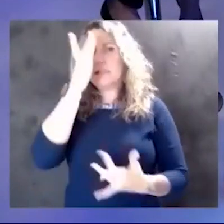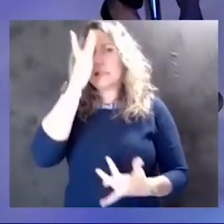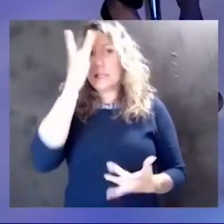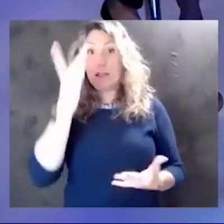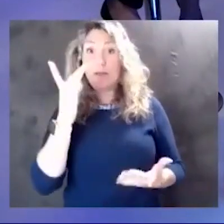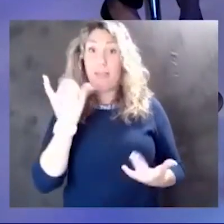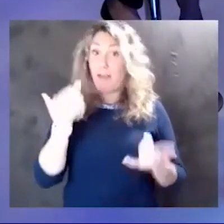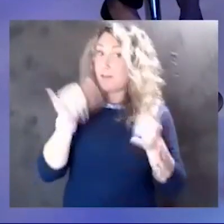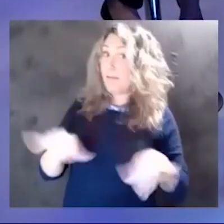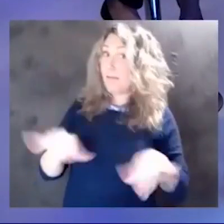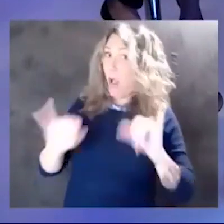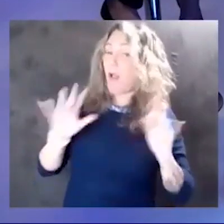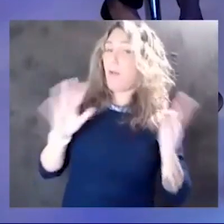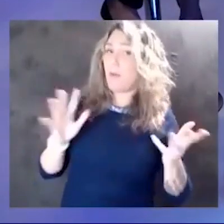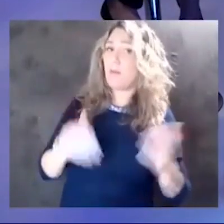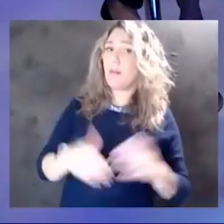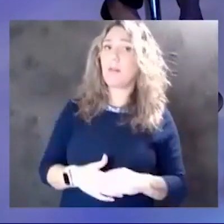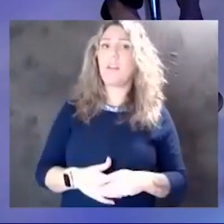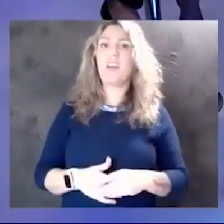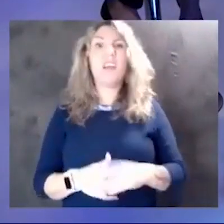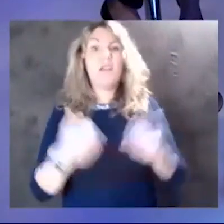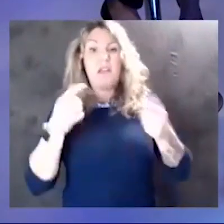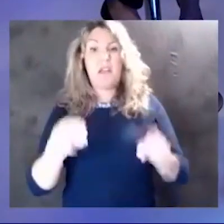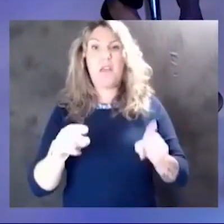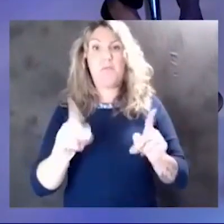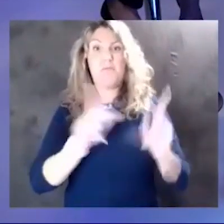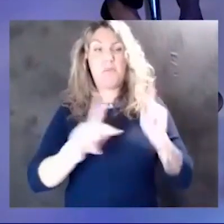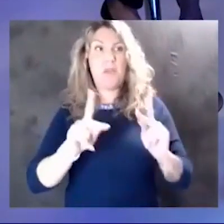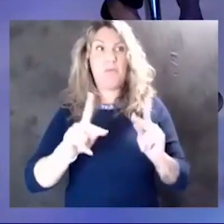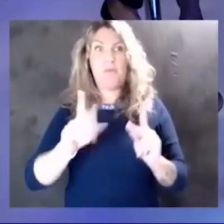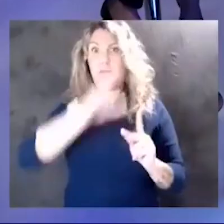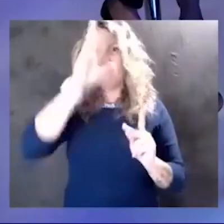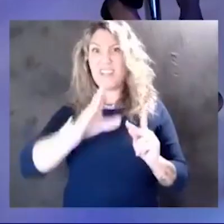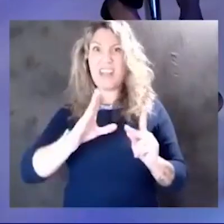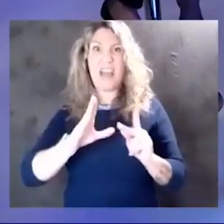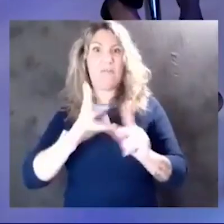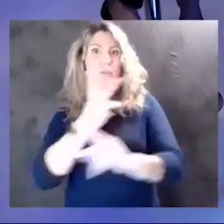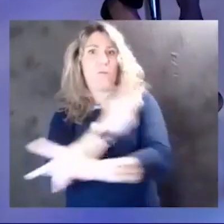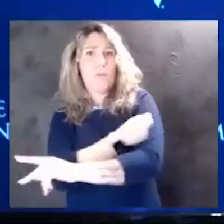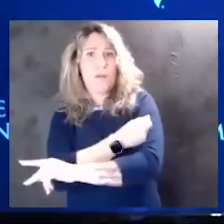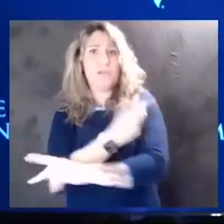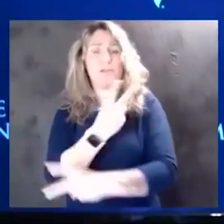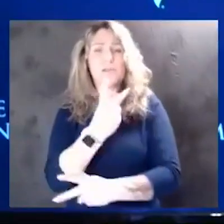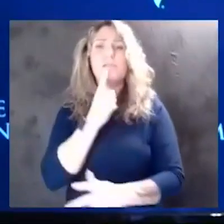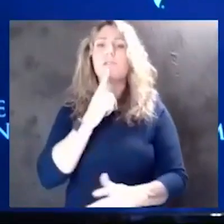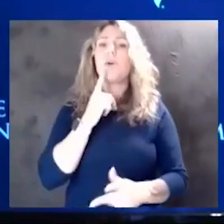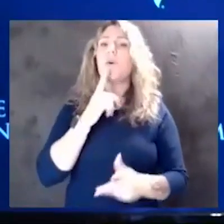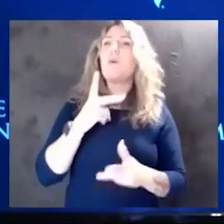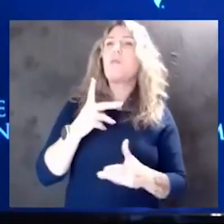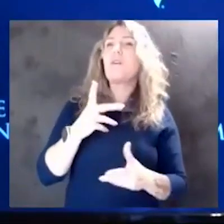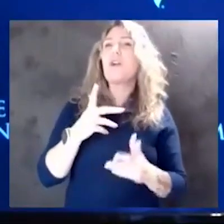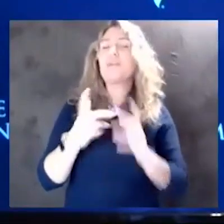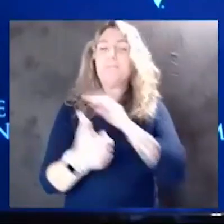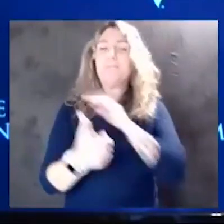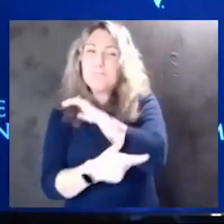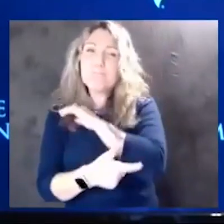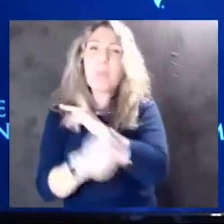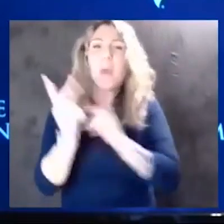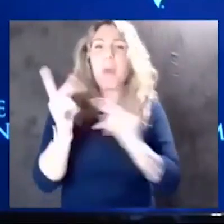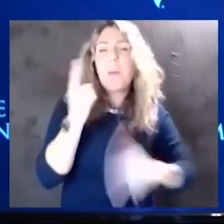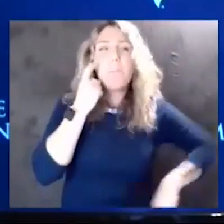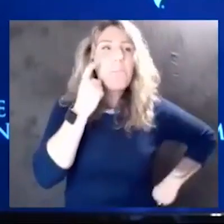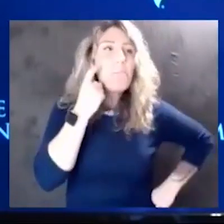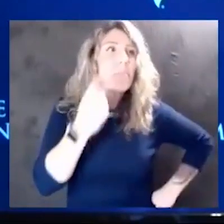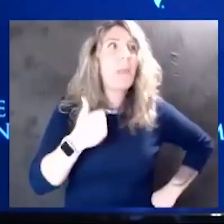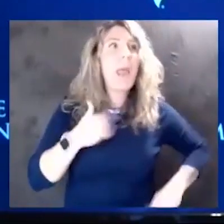it happens in people who have never been vaccinated. So, I think there's this temptation that people want to say, oh, I had a medical problem after I got